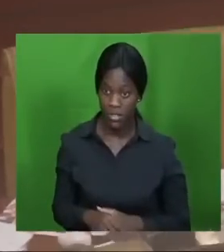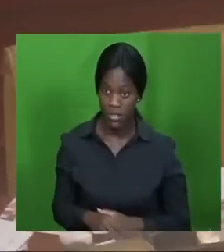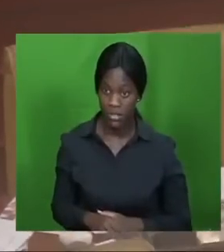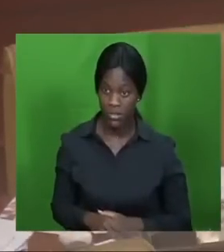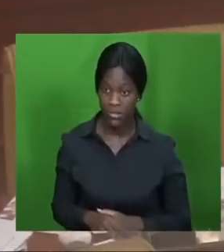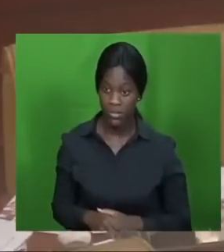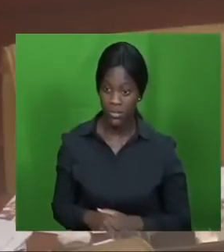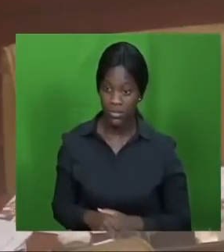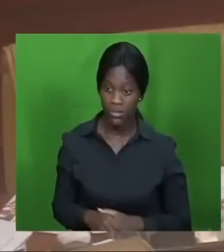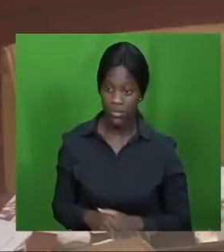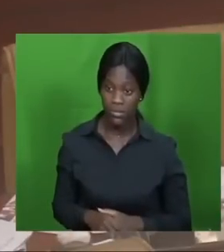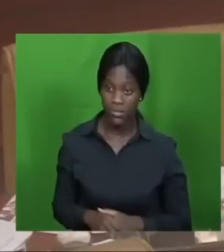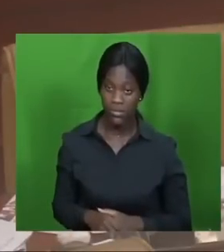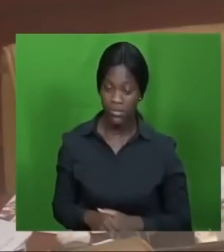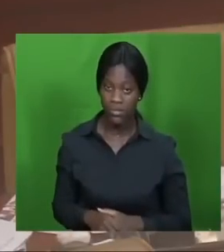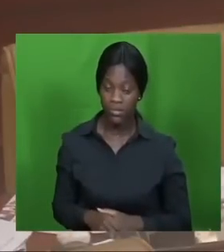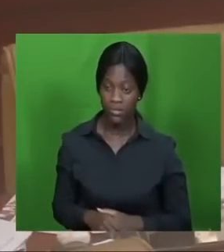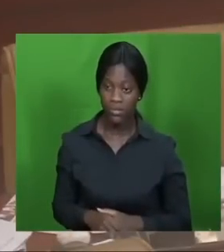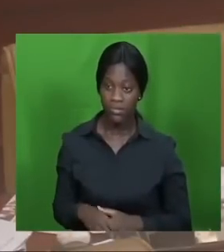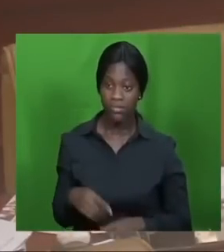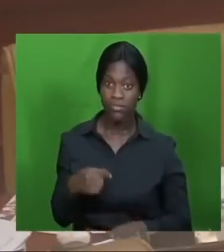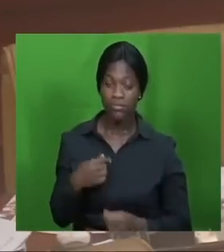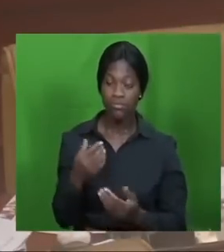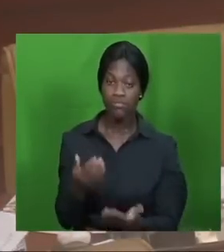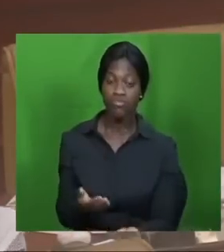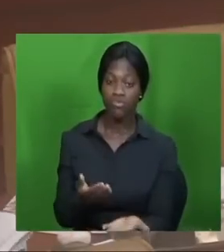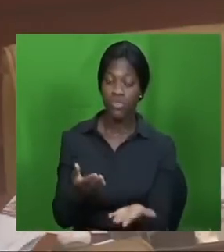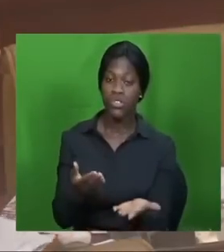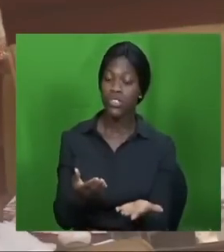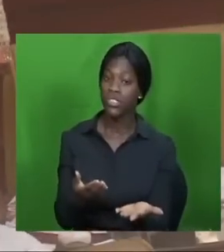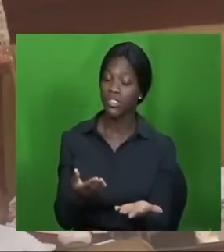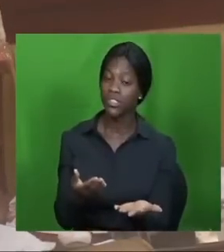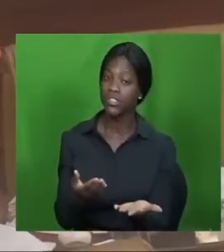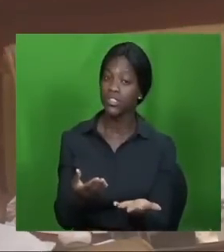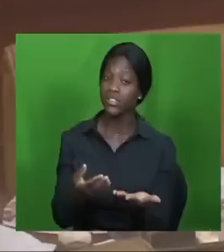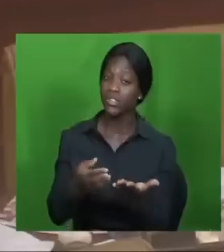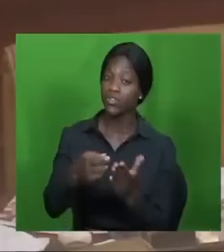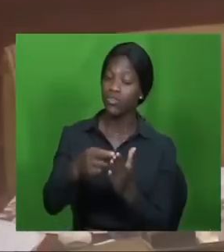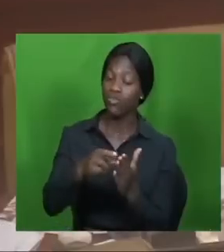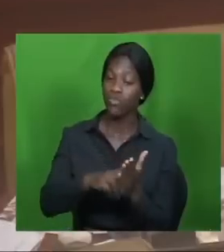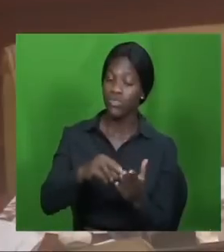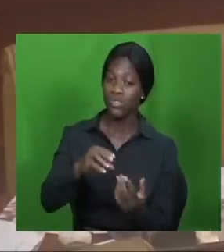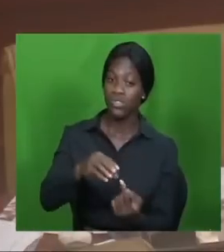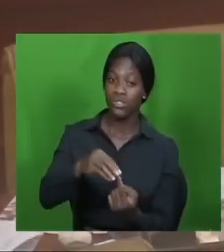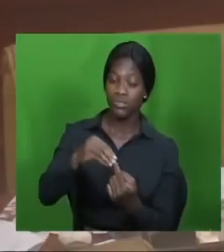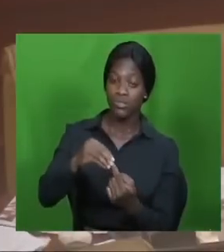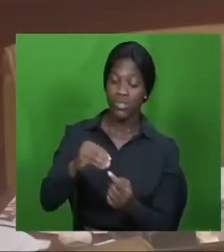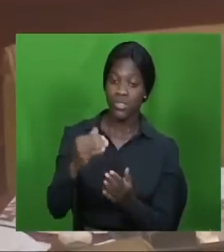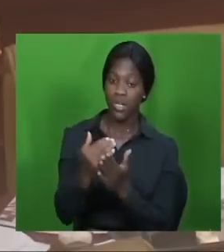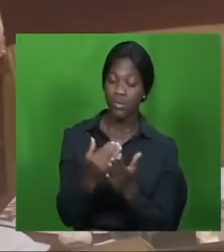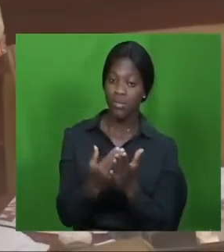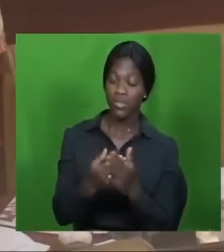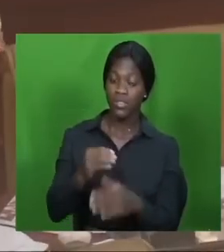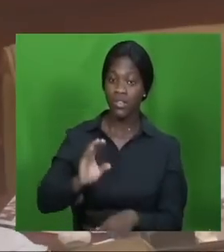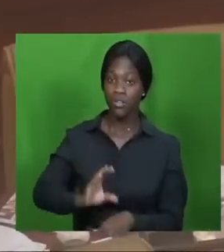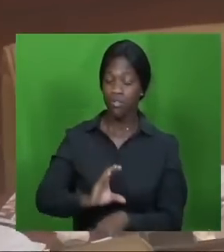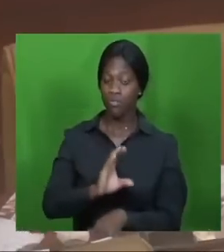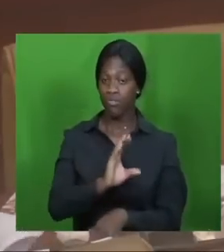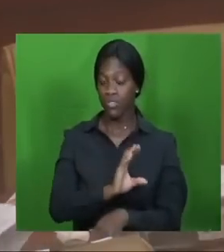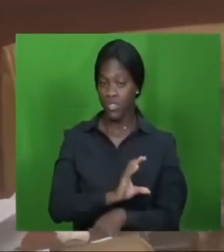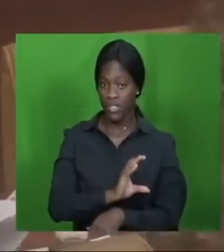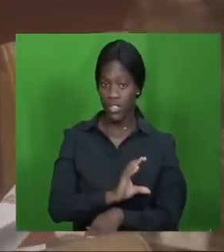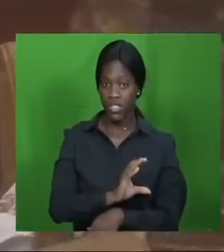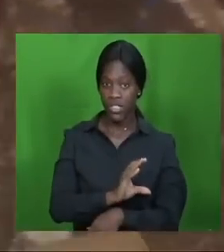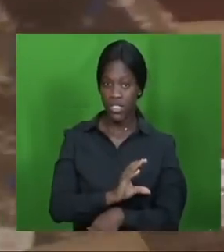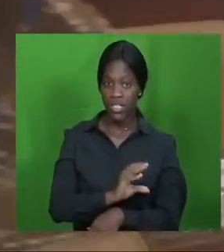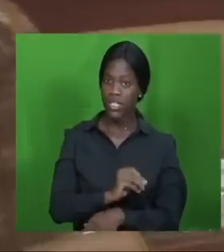I present the report of your Special Budget Committee on the annual budget